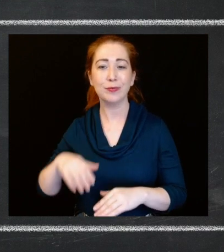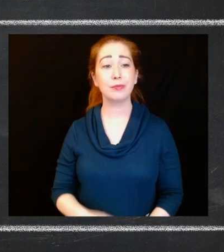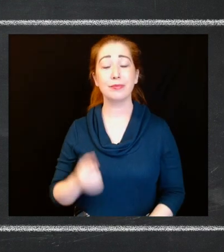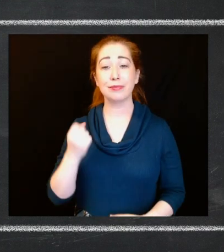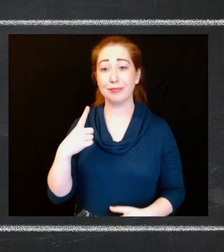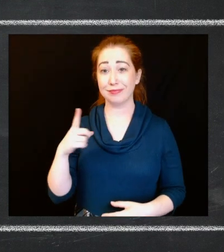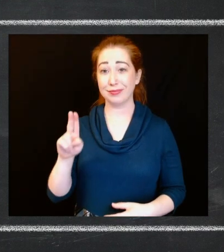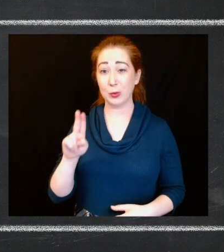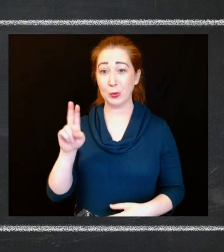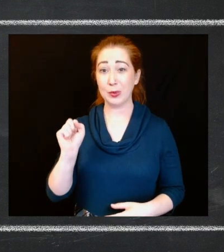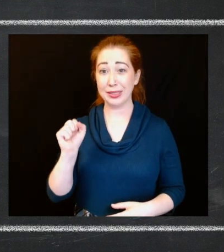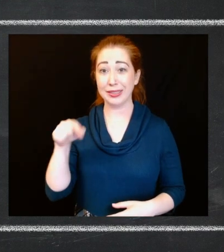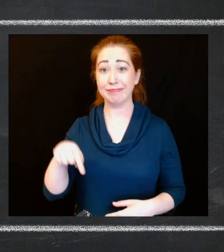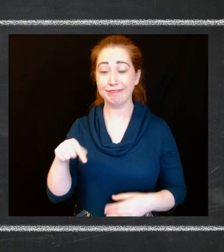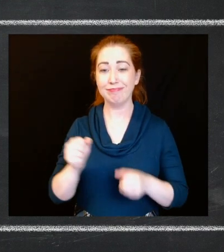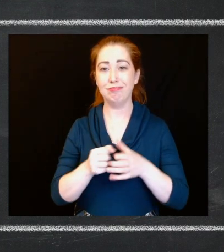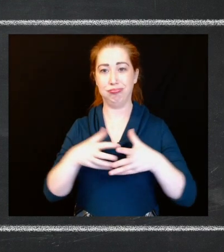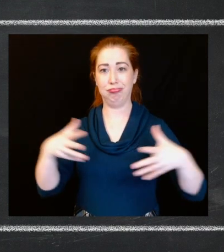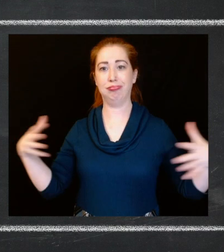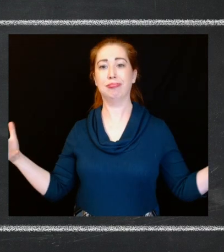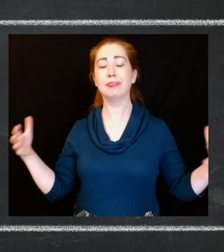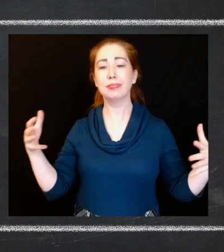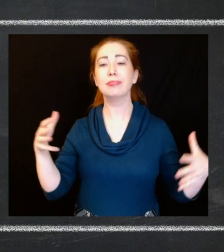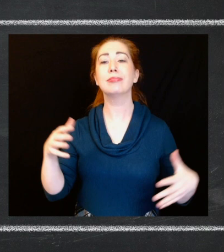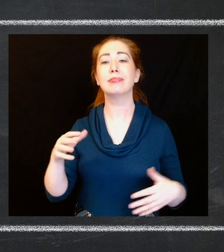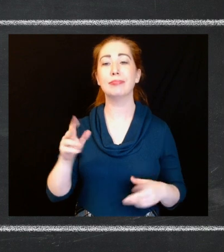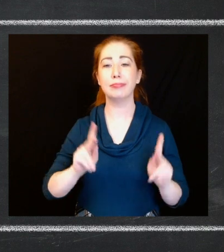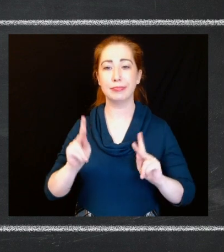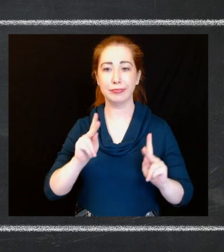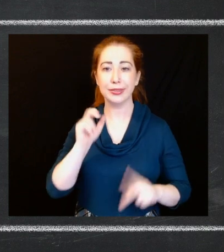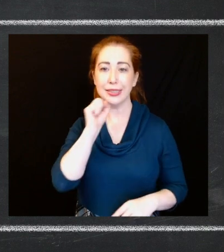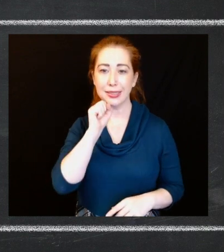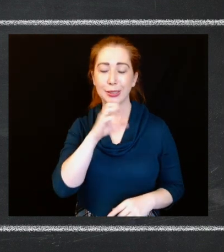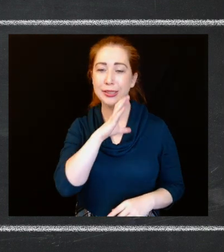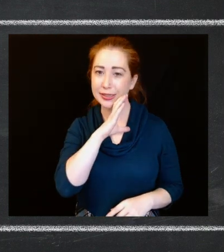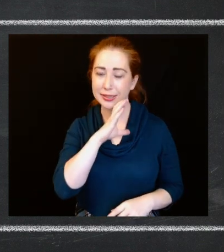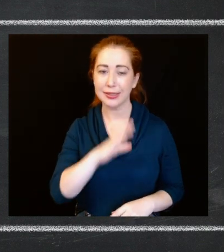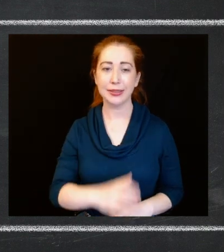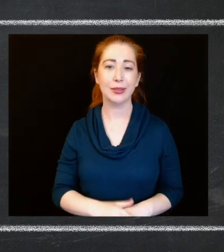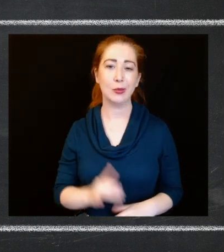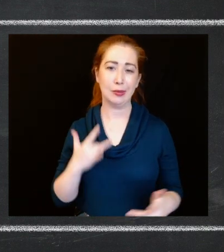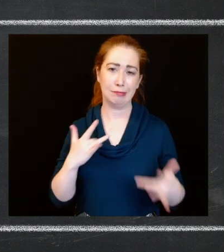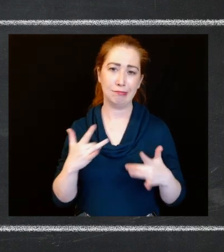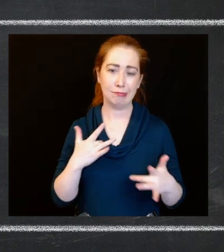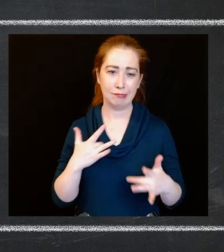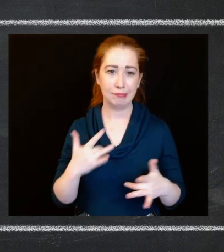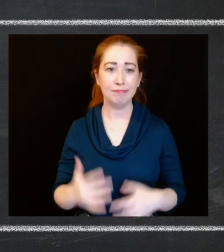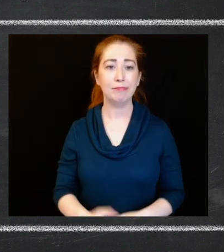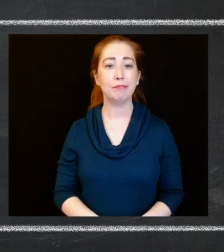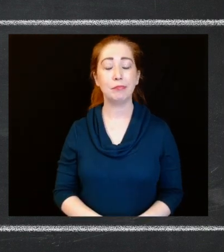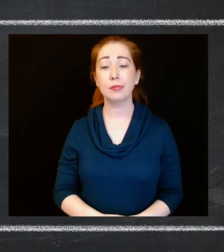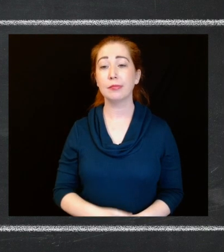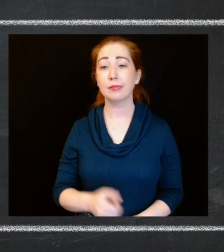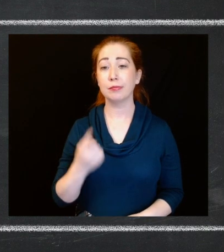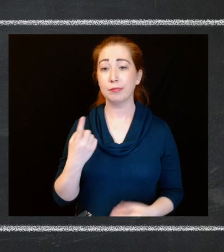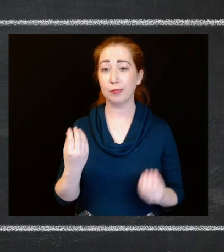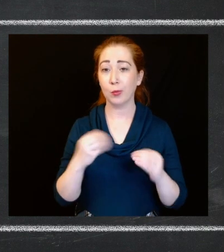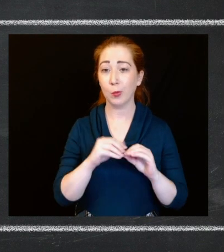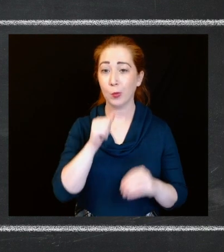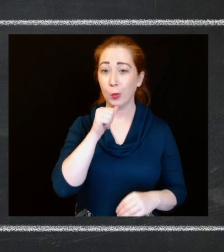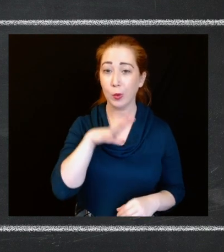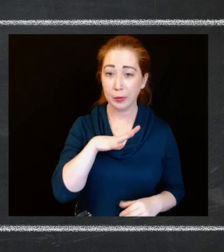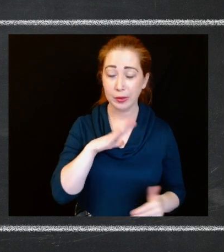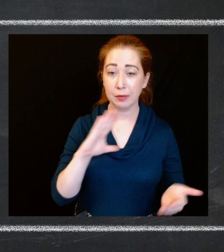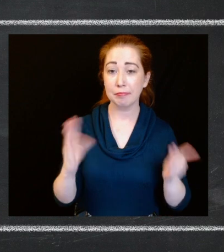is concerning since the older population is the fastest growing age group in the United States.